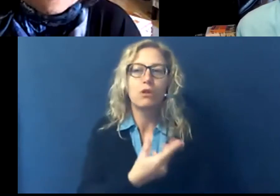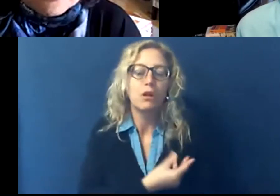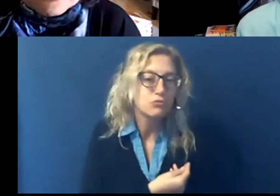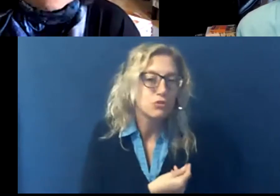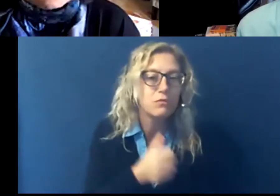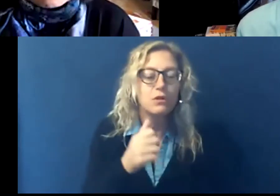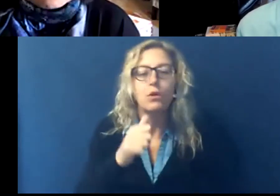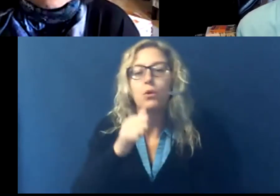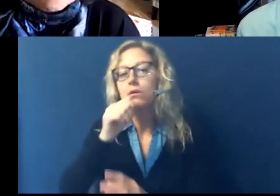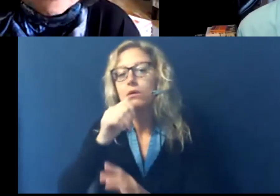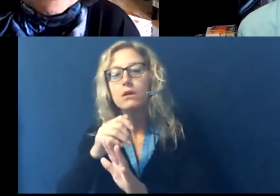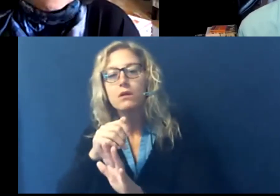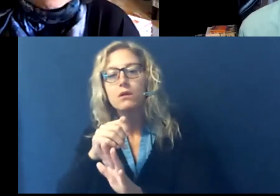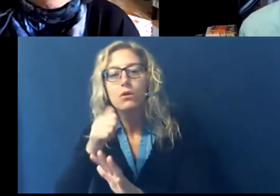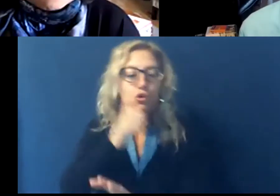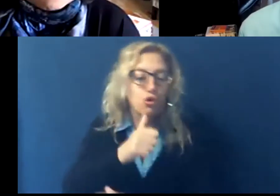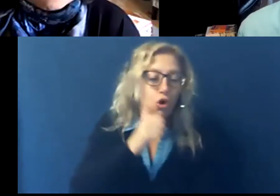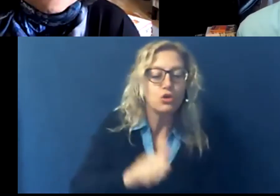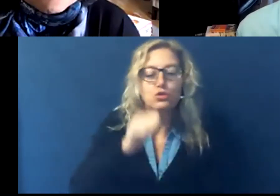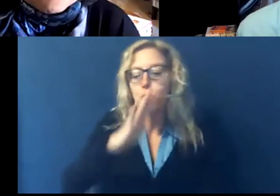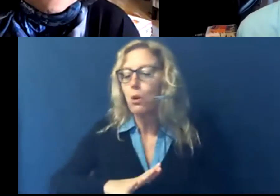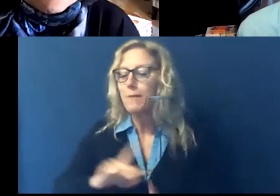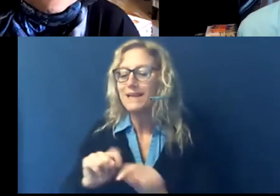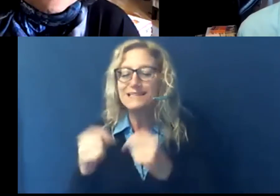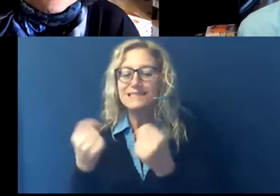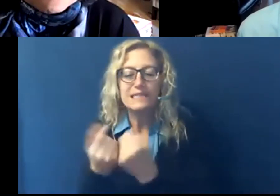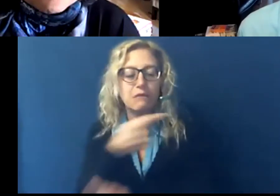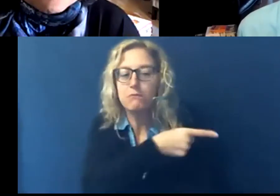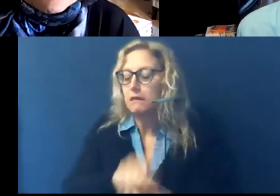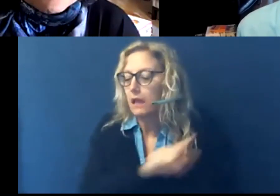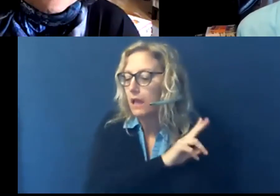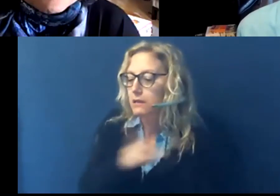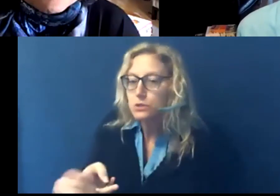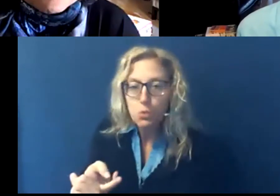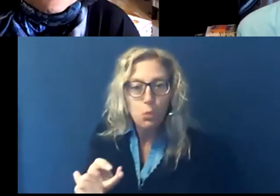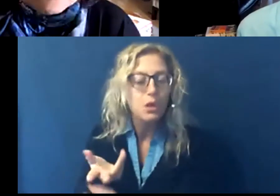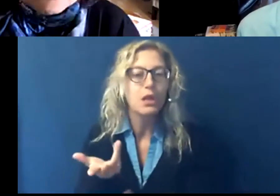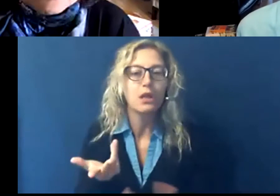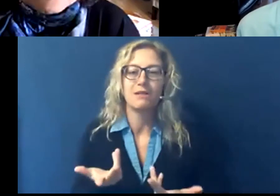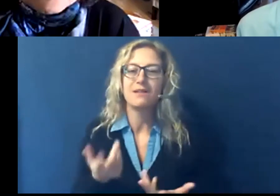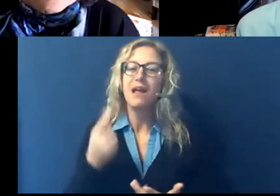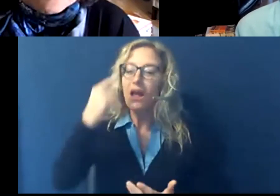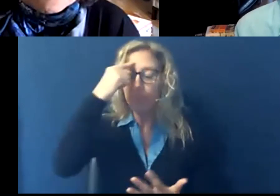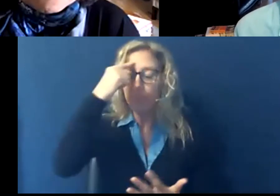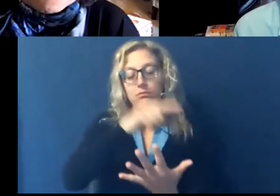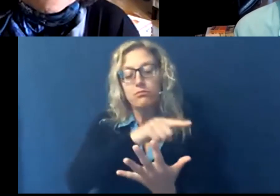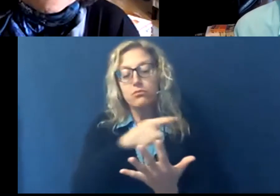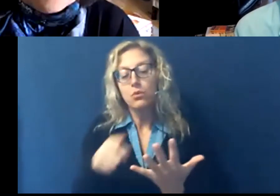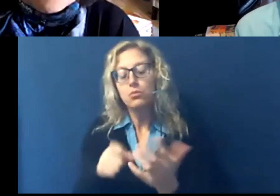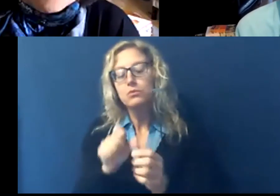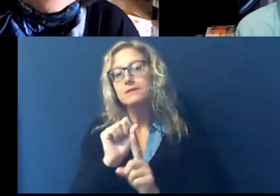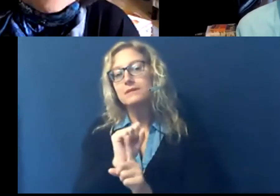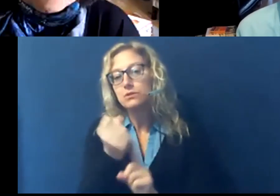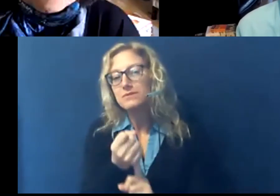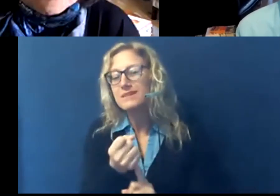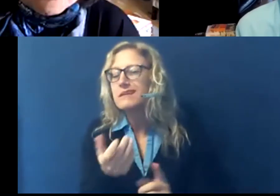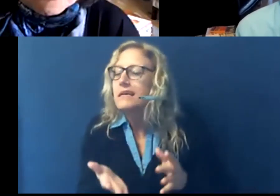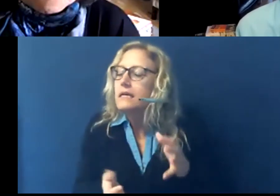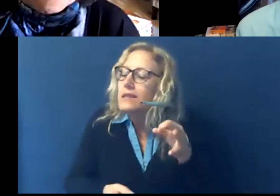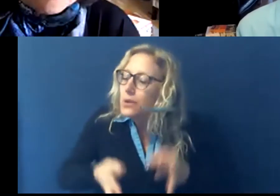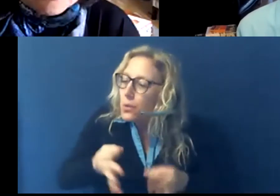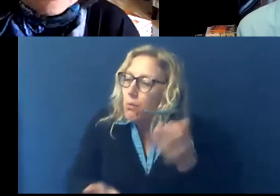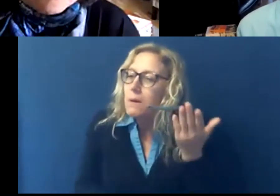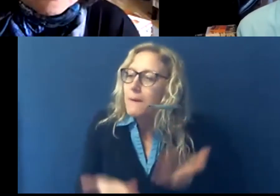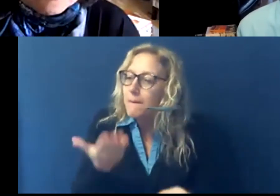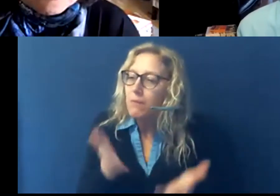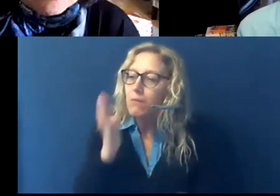from girls and women's teams coming up. And I think in those cases, the court may understand the